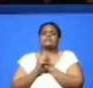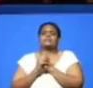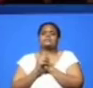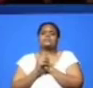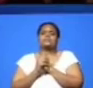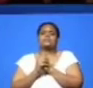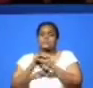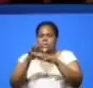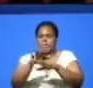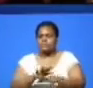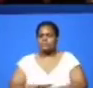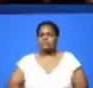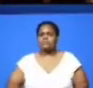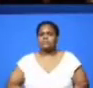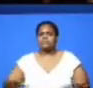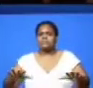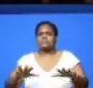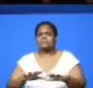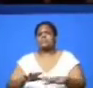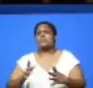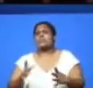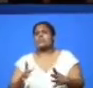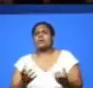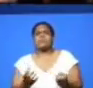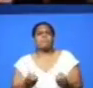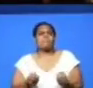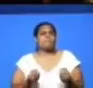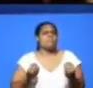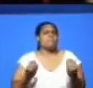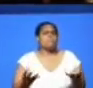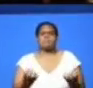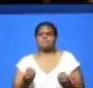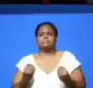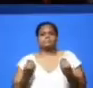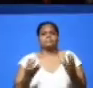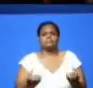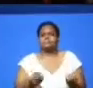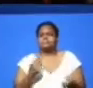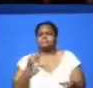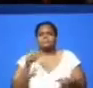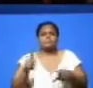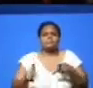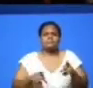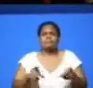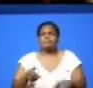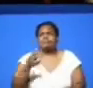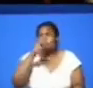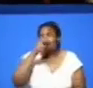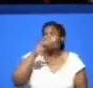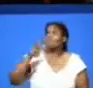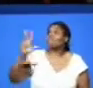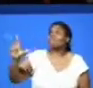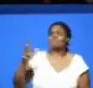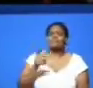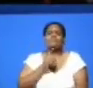In a land where multiplied millions turned their back against